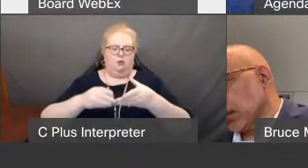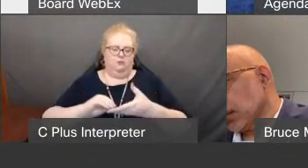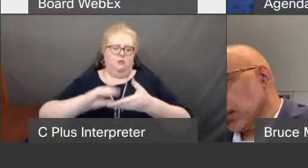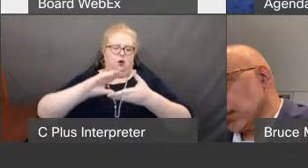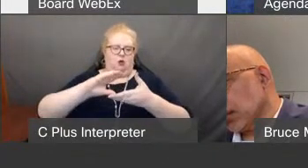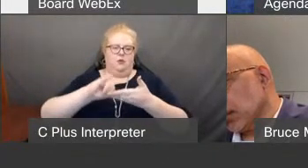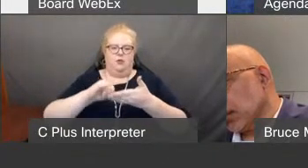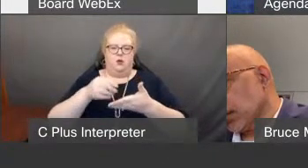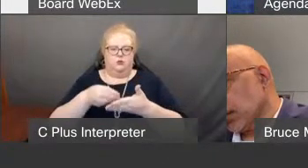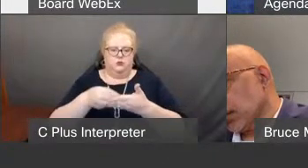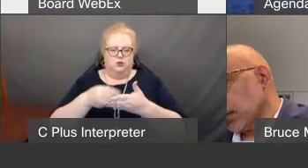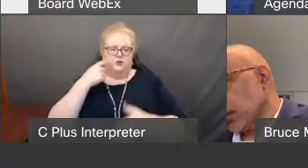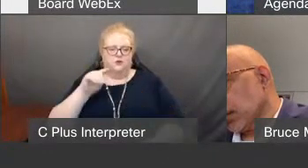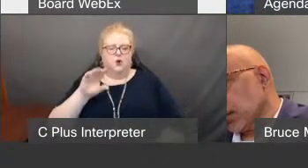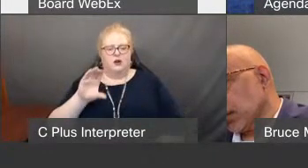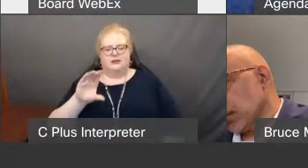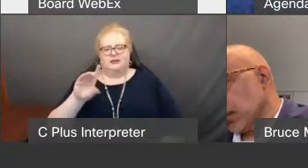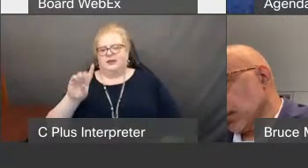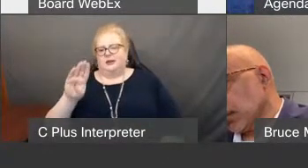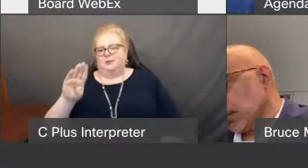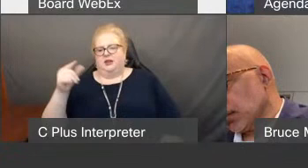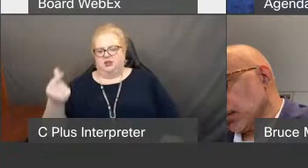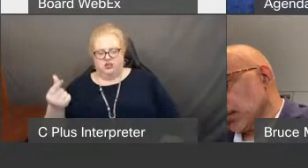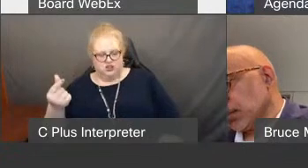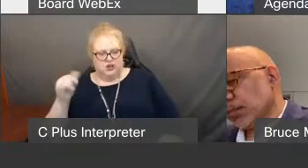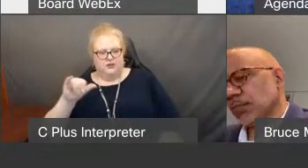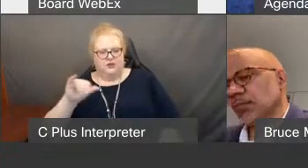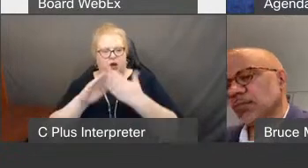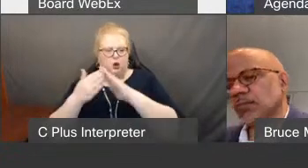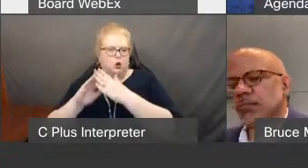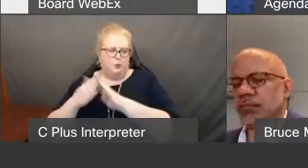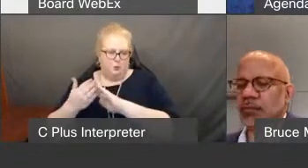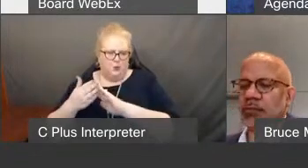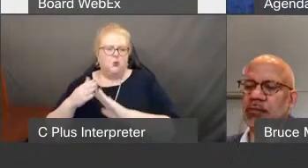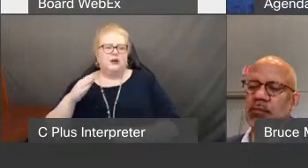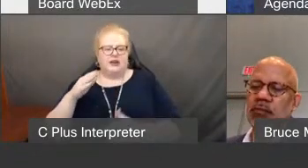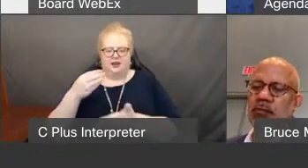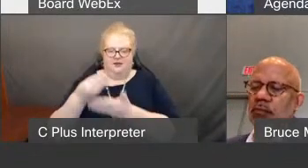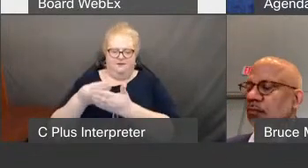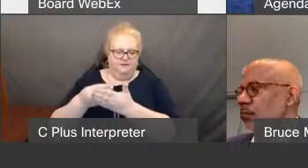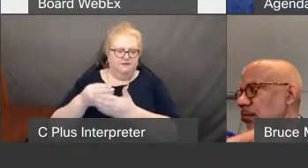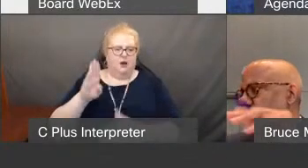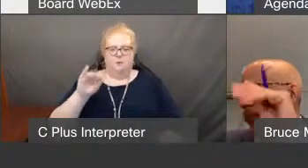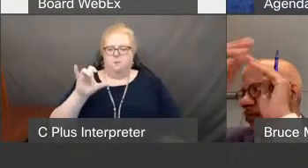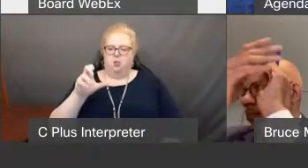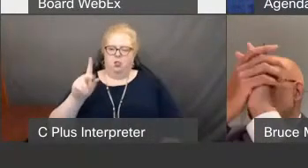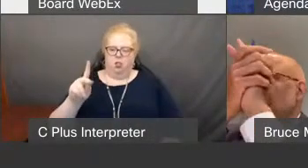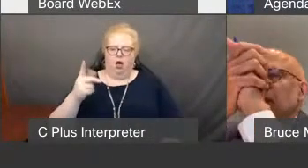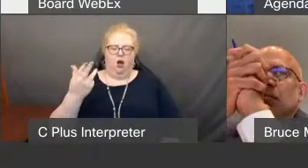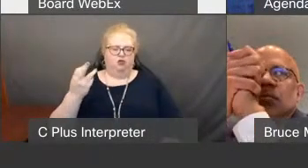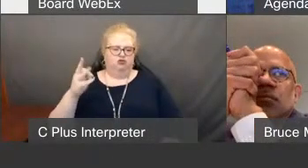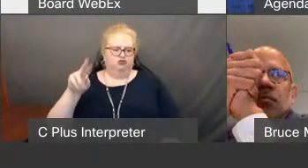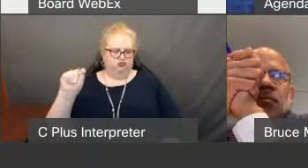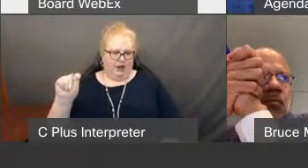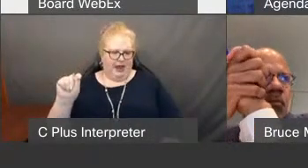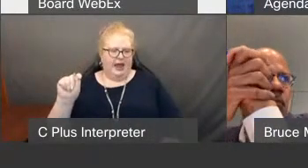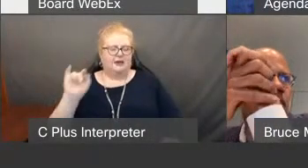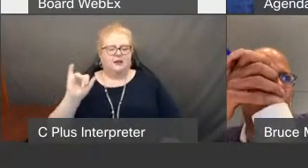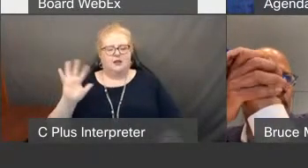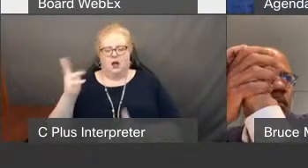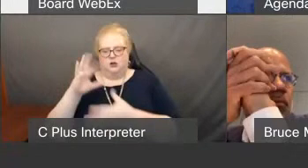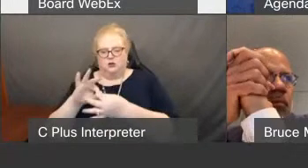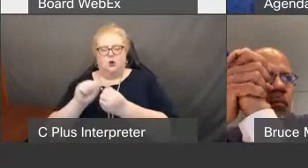Community Development Block Grant funding that focuses on Housing First, along, which is also aligned with the Housing Urban Development